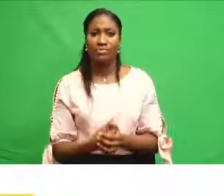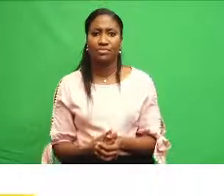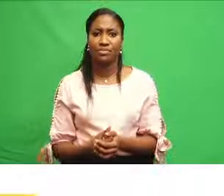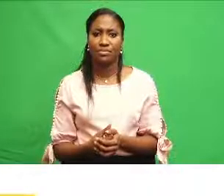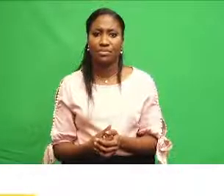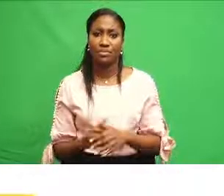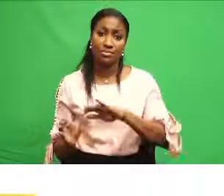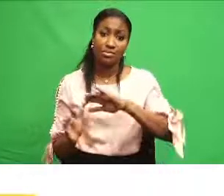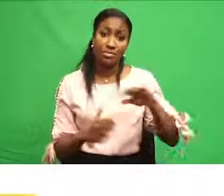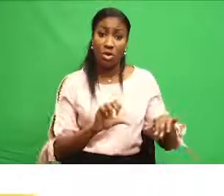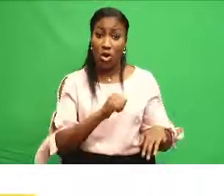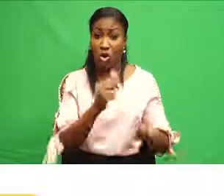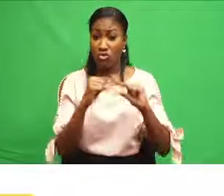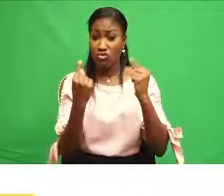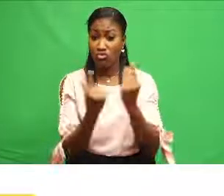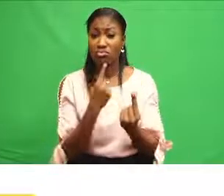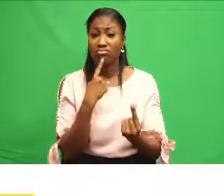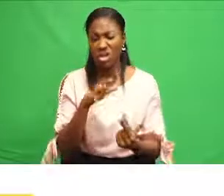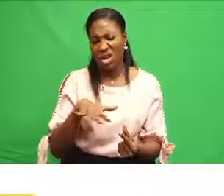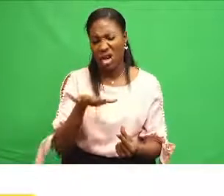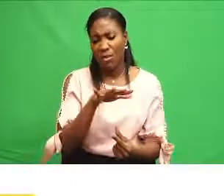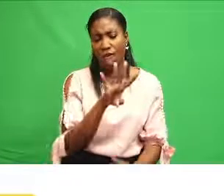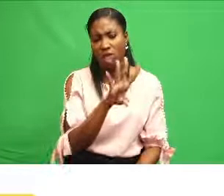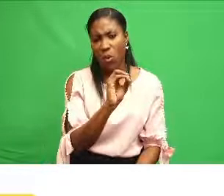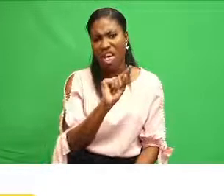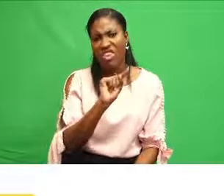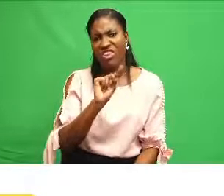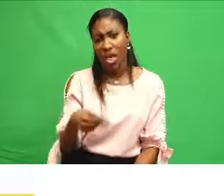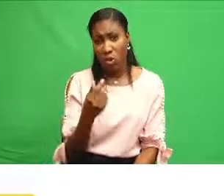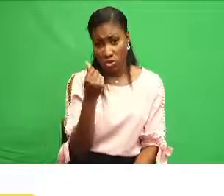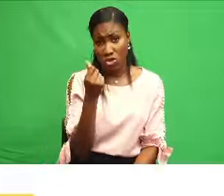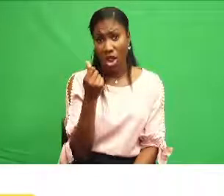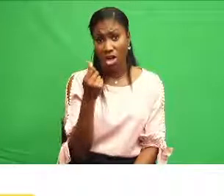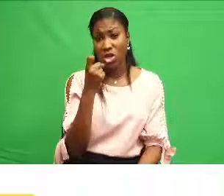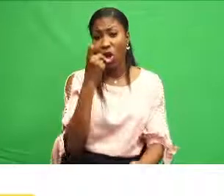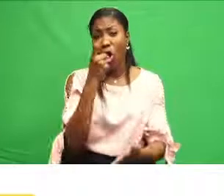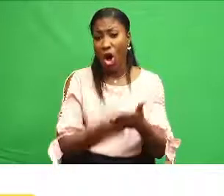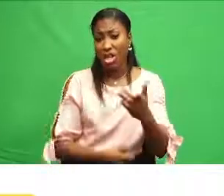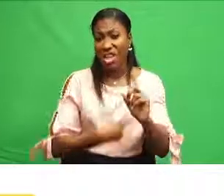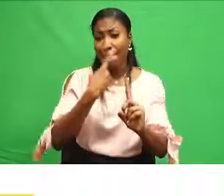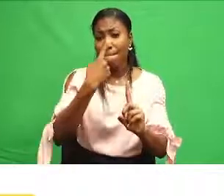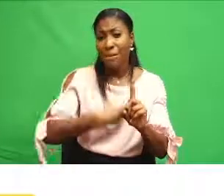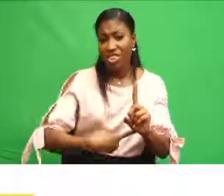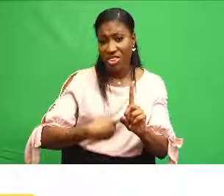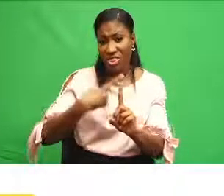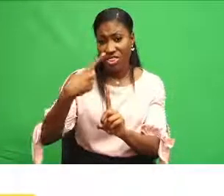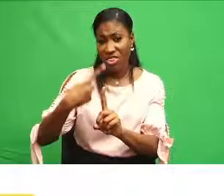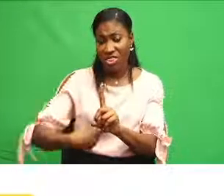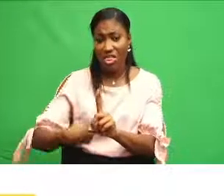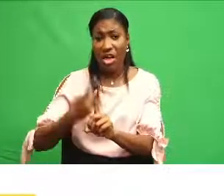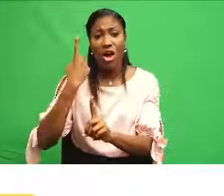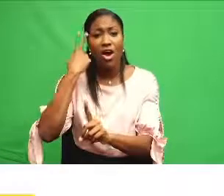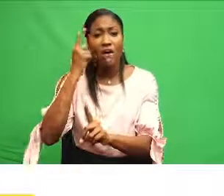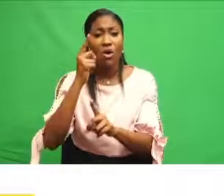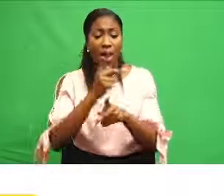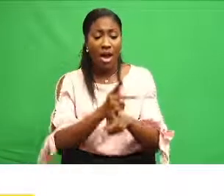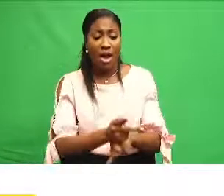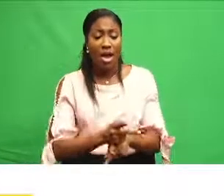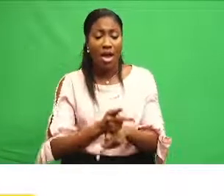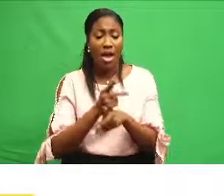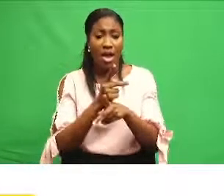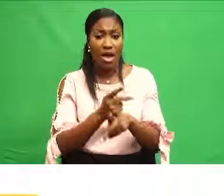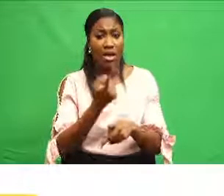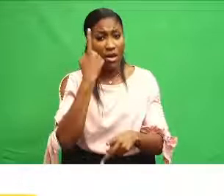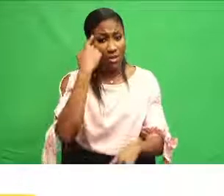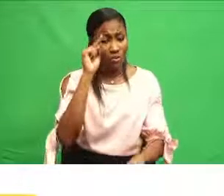2014. It costs roughly $40,000 TT a month to have full-time care for my mom. He and his siblings, there were